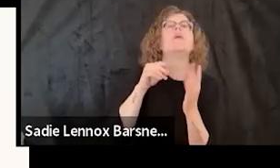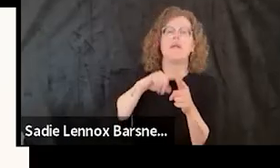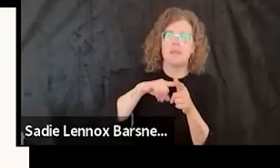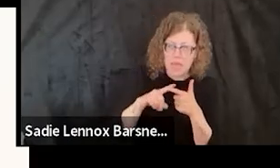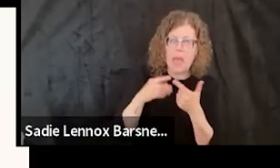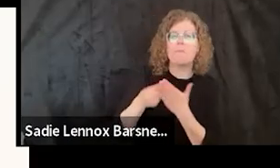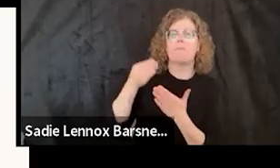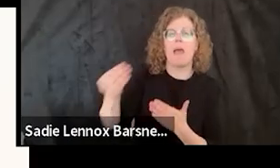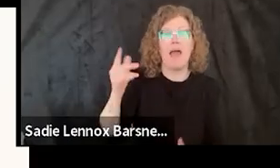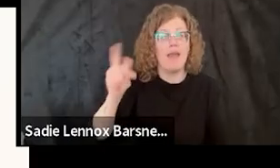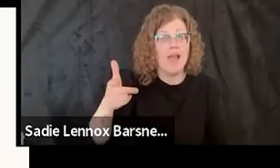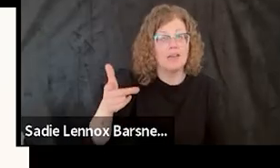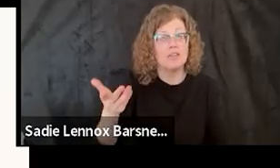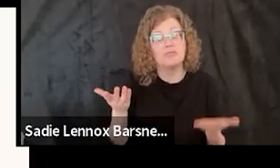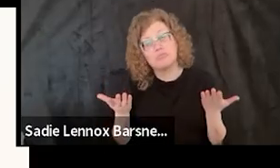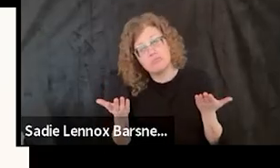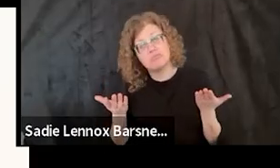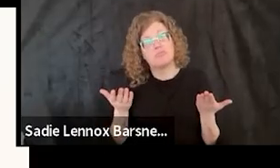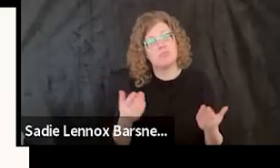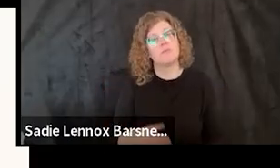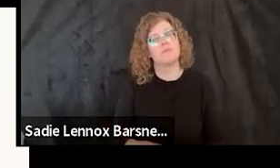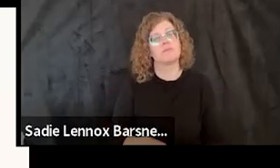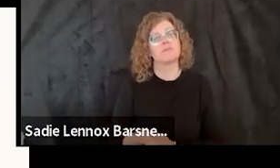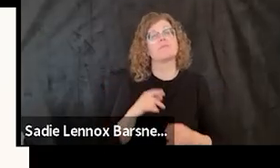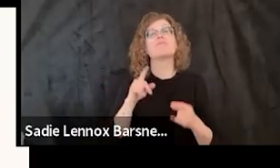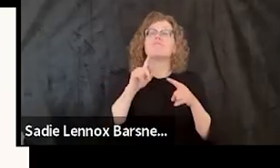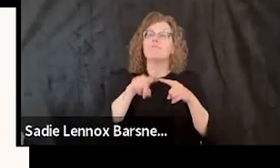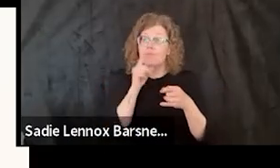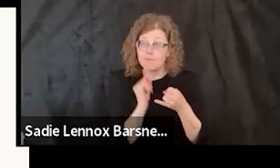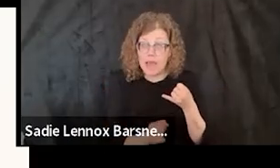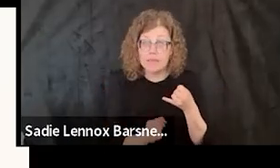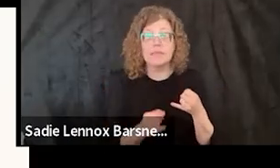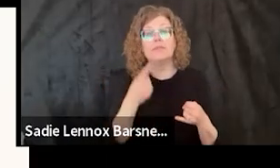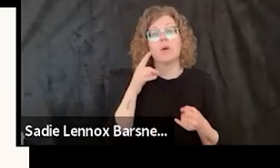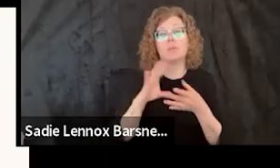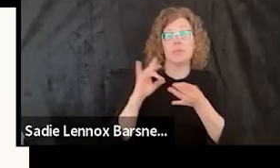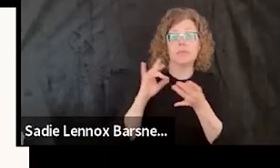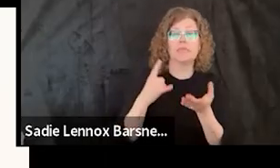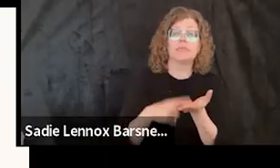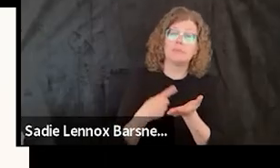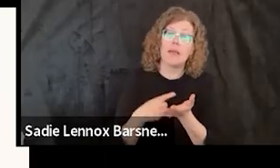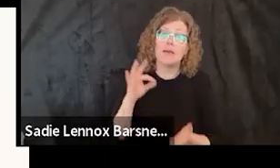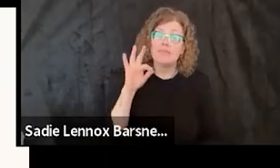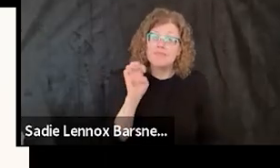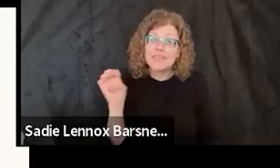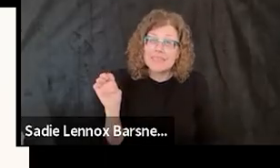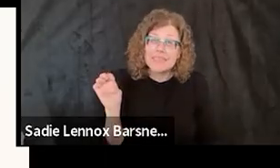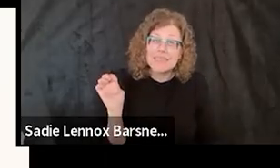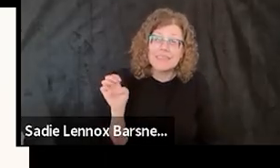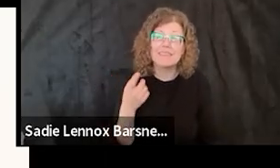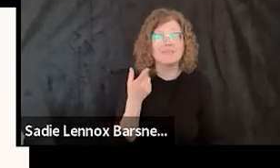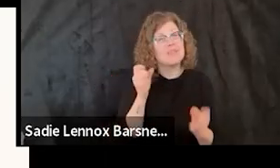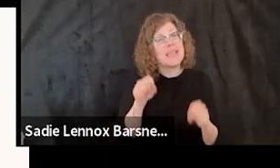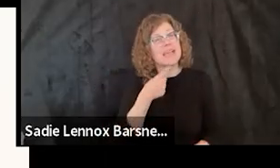The final piece that I want to highlight is that while, of course, fees are eligible, this refers